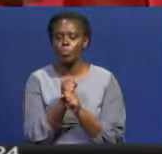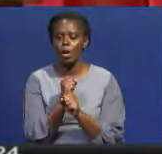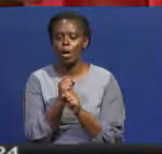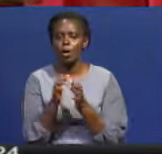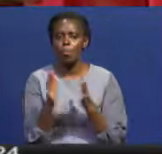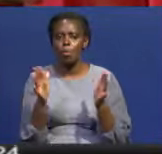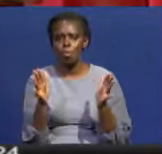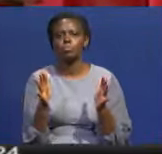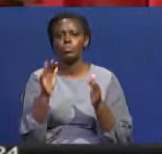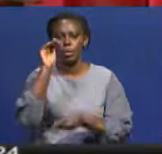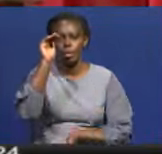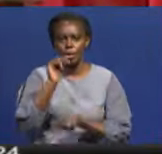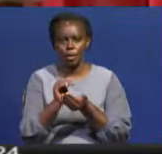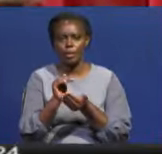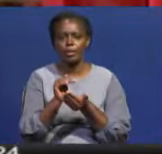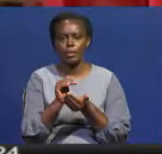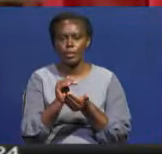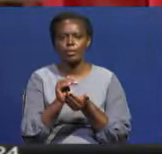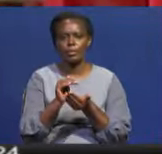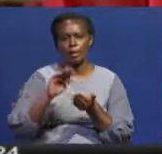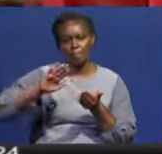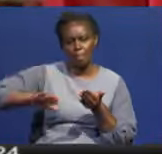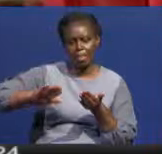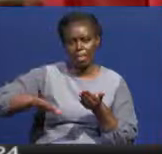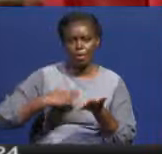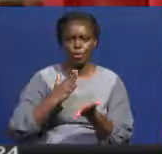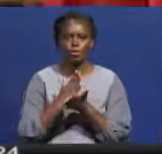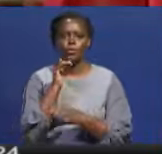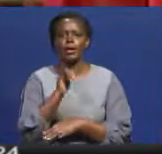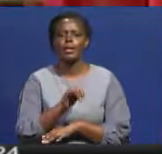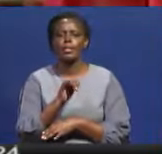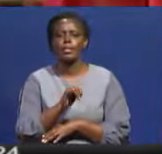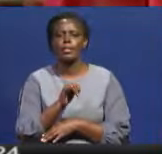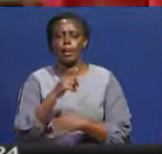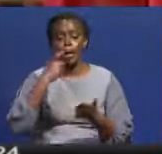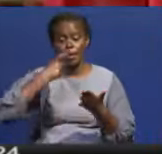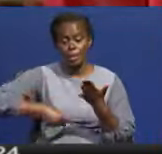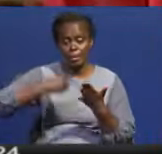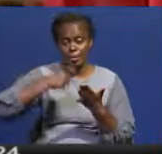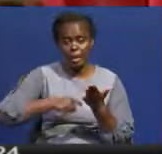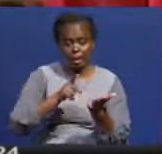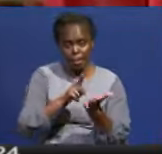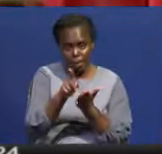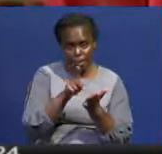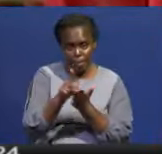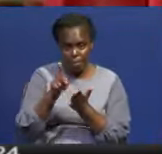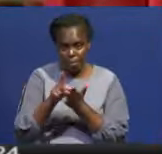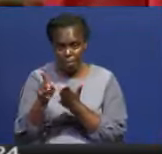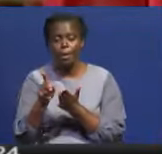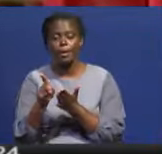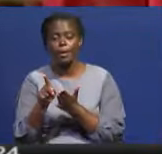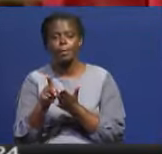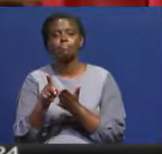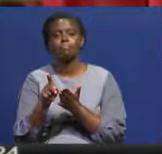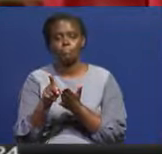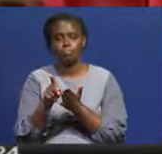job in reducing that trust deficit, in ensuring that the taxes paid by hand-earned Kenyans are